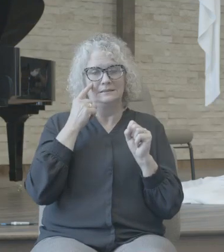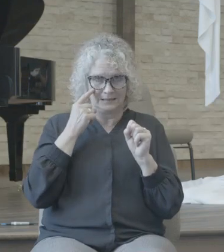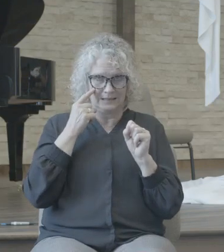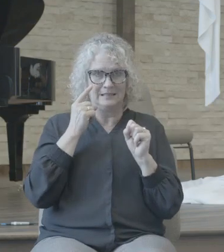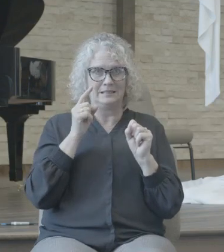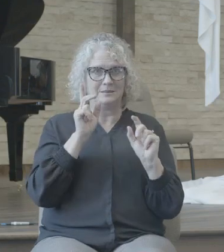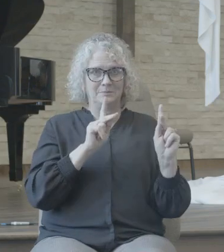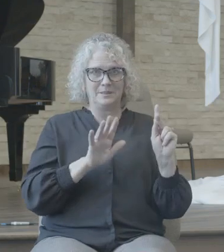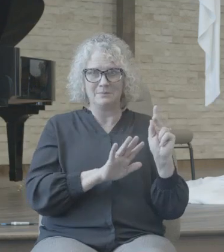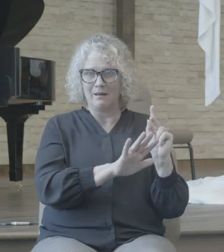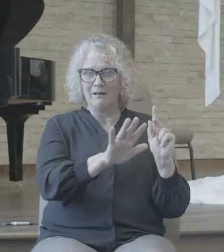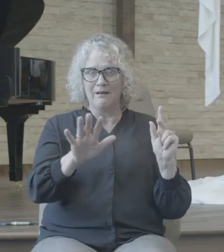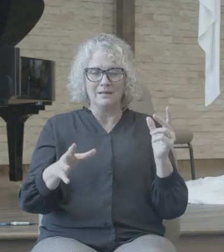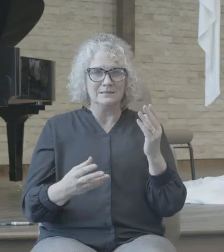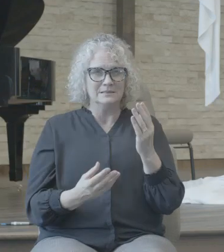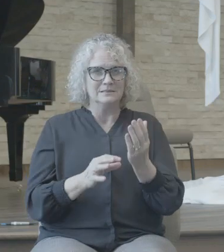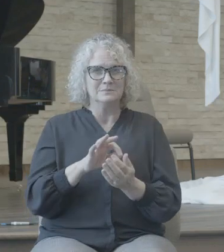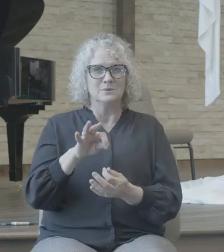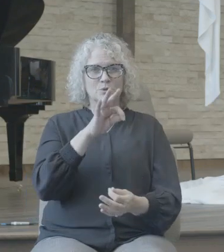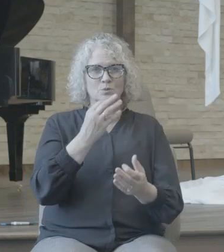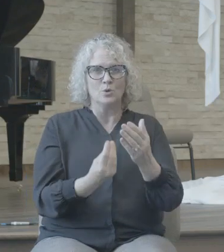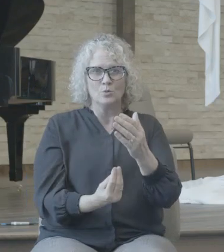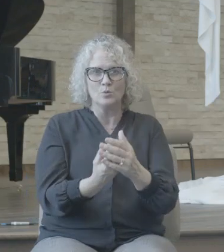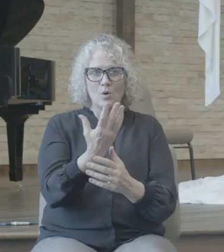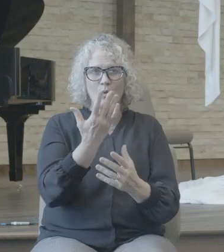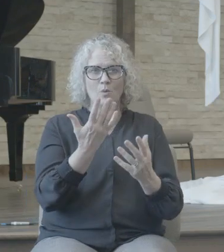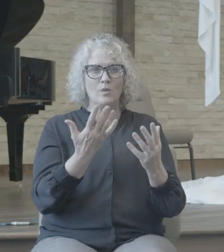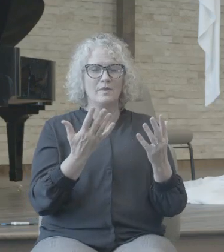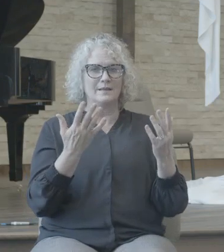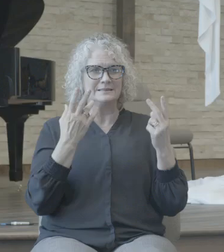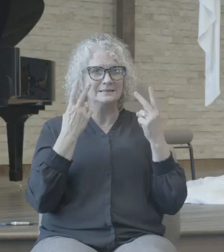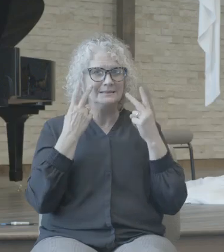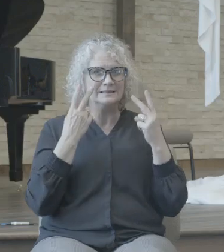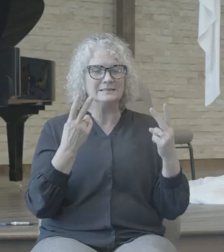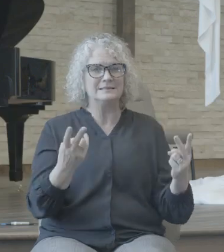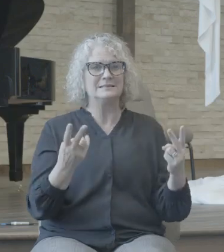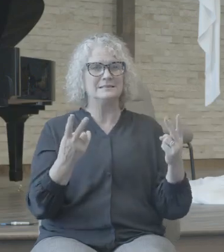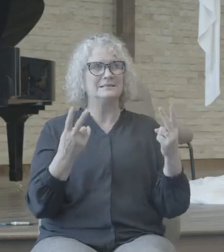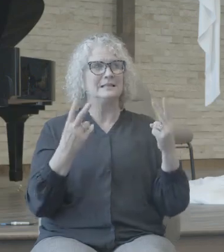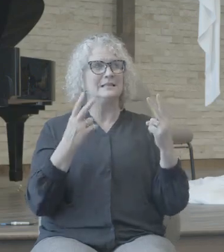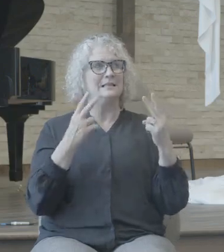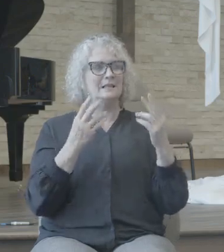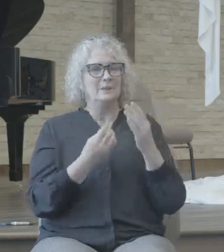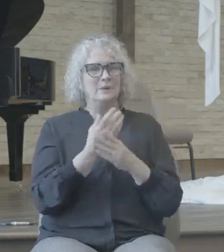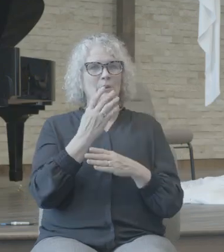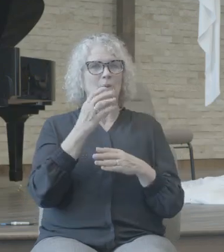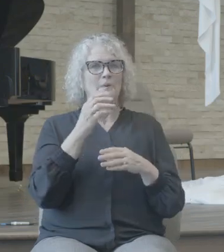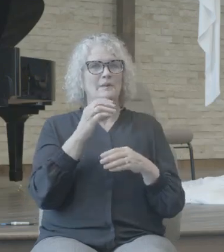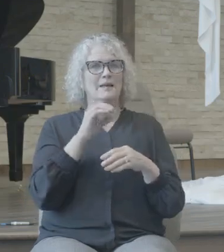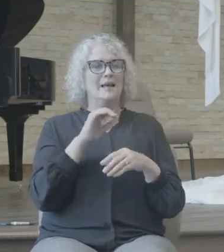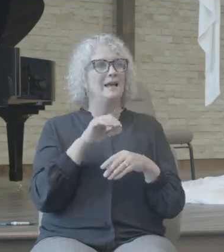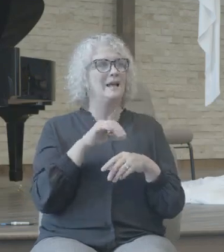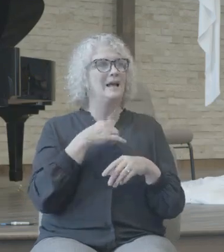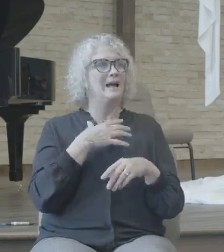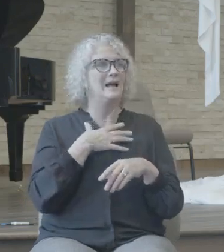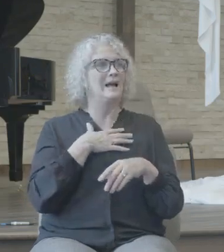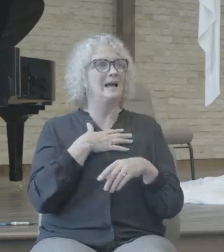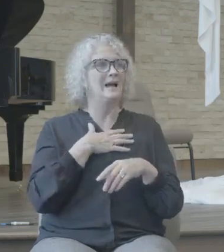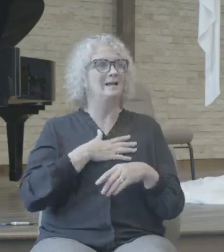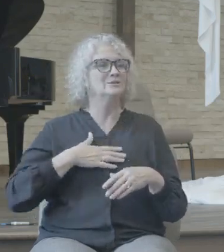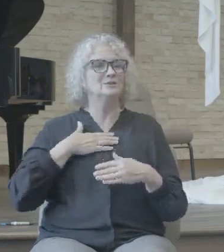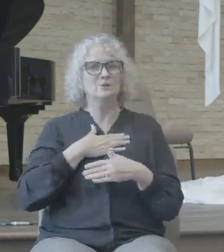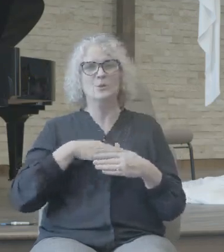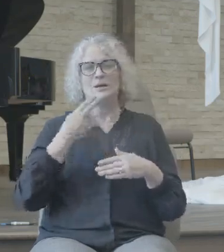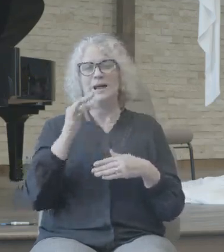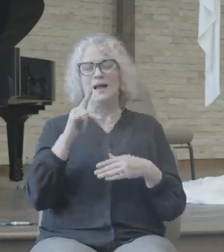like people when you're going to doors, and just being able to like see a different point of view than yours. And I liked the hiking. That was really fun. It was